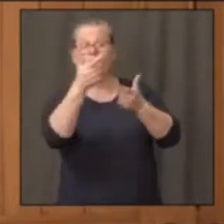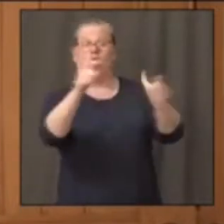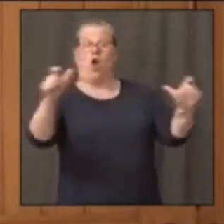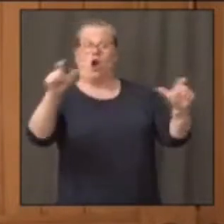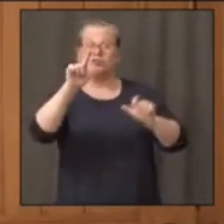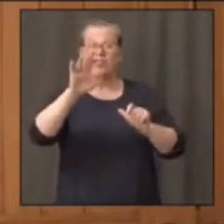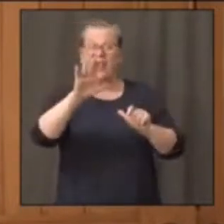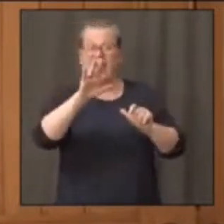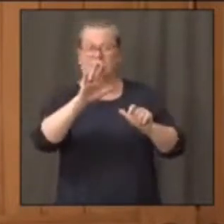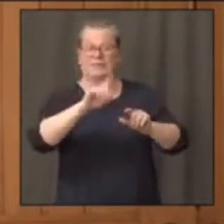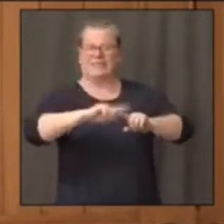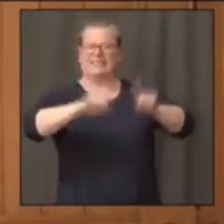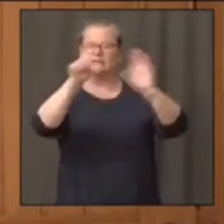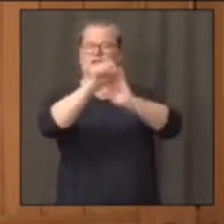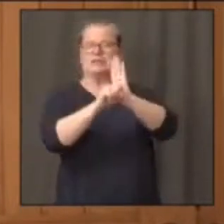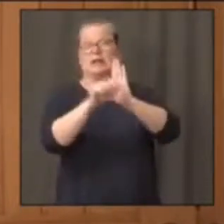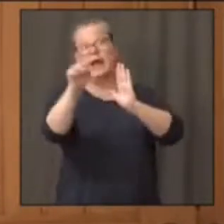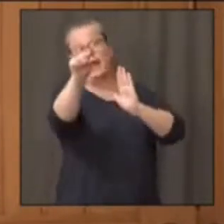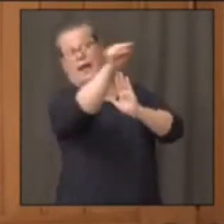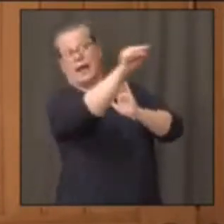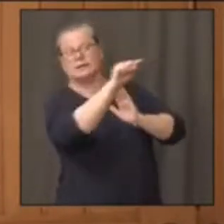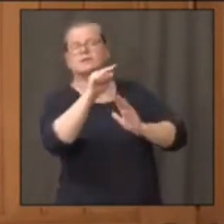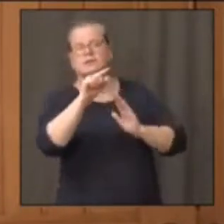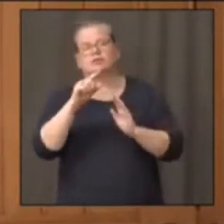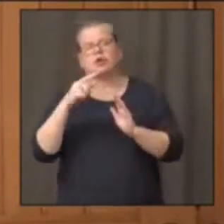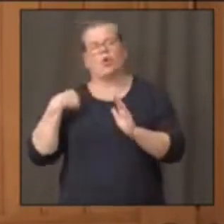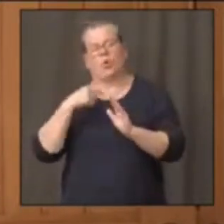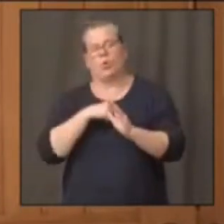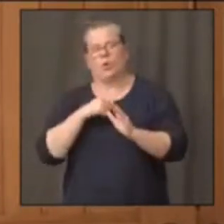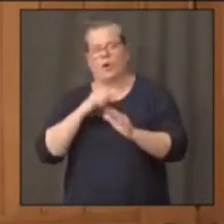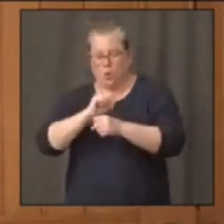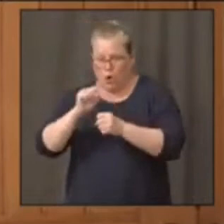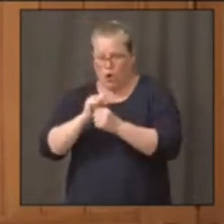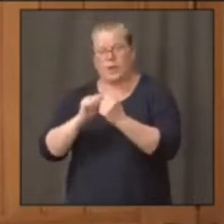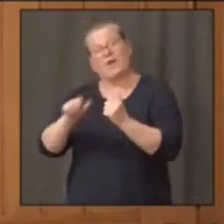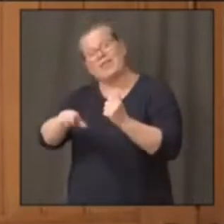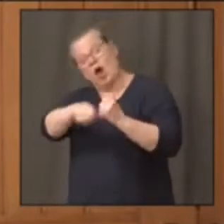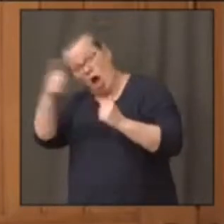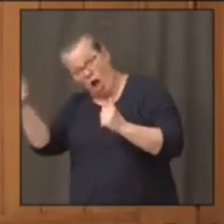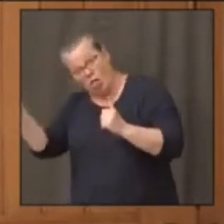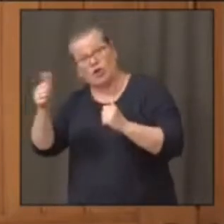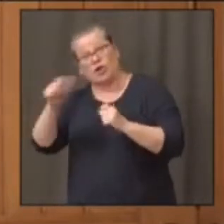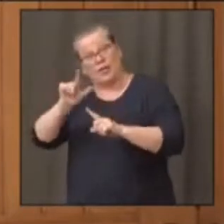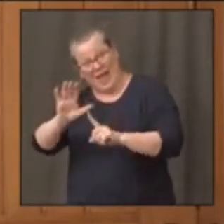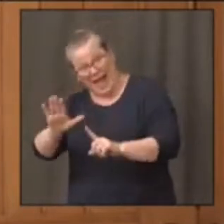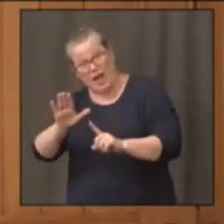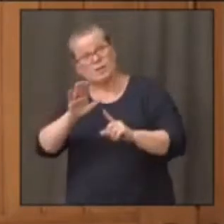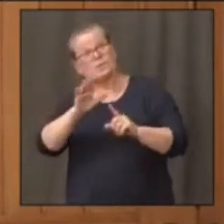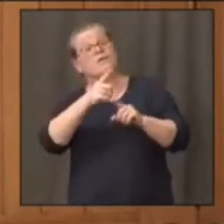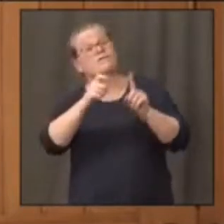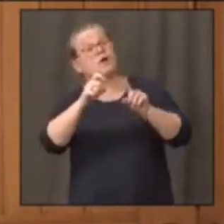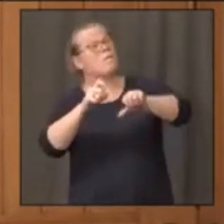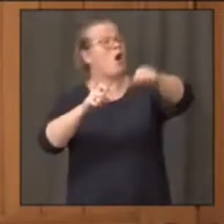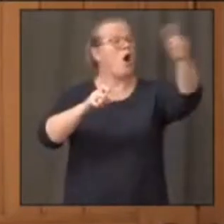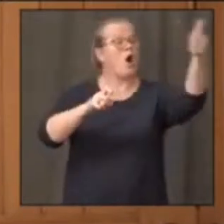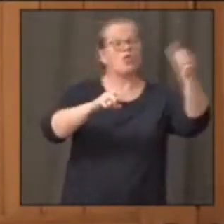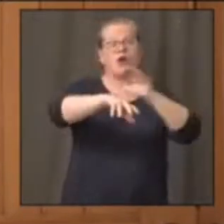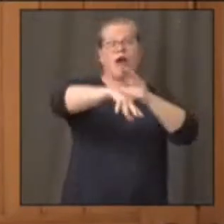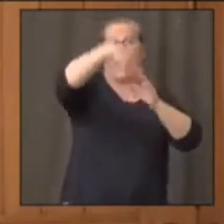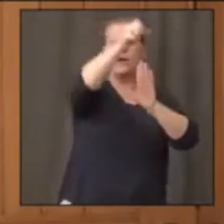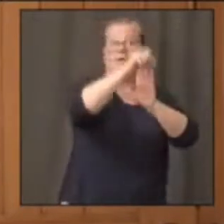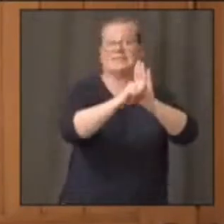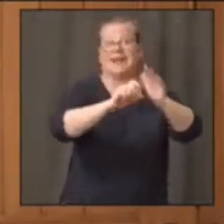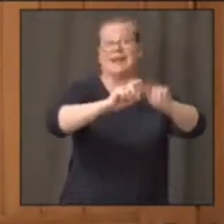some of those providers to look for opportunities to move those volumes from those less preferential out-of-state contracts to our